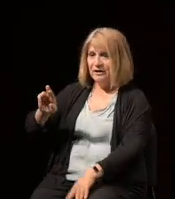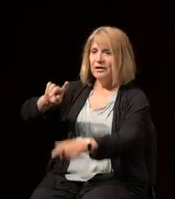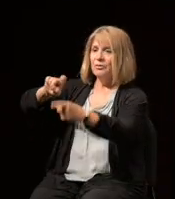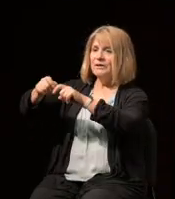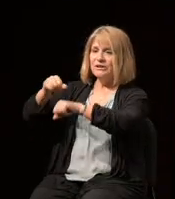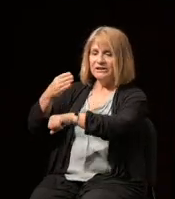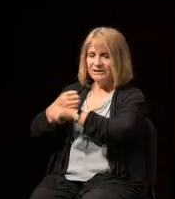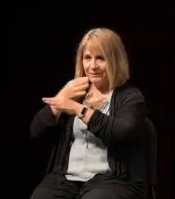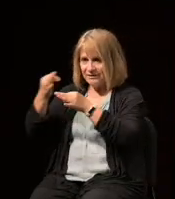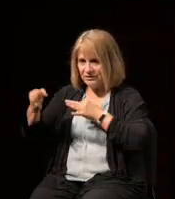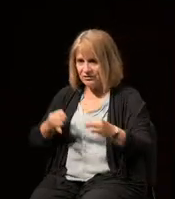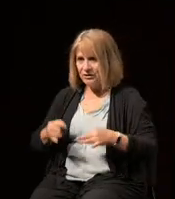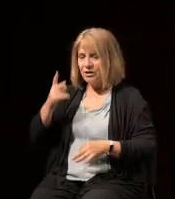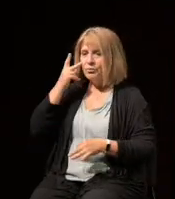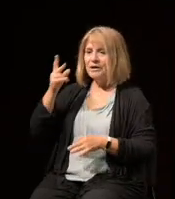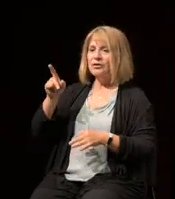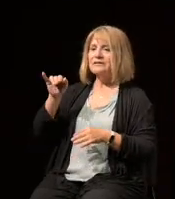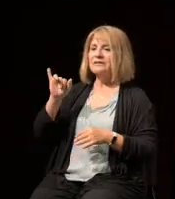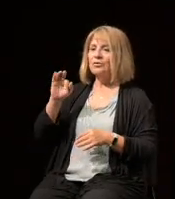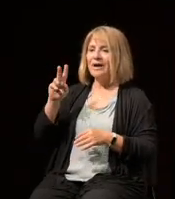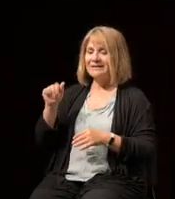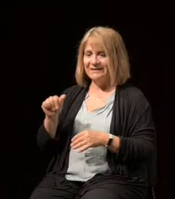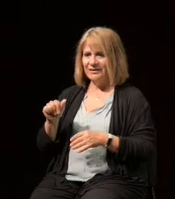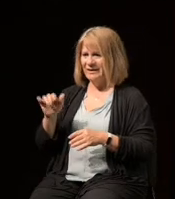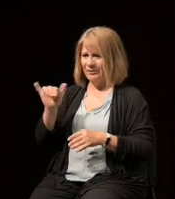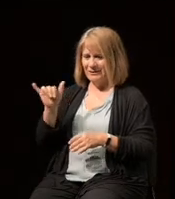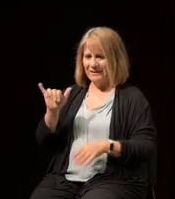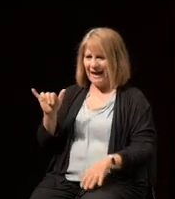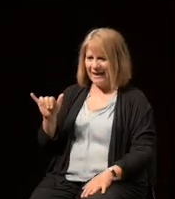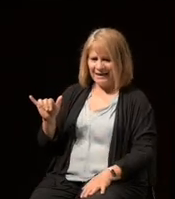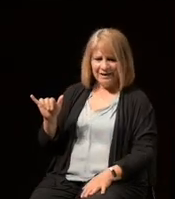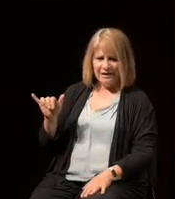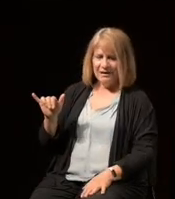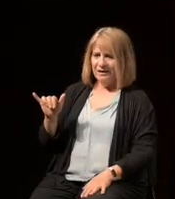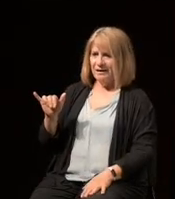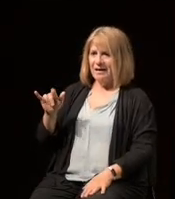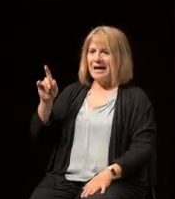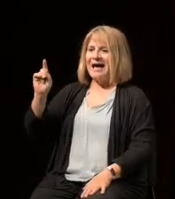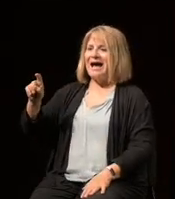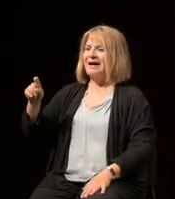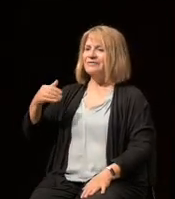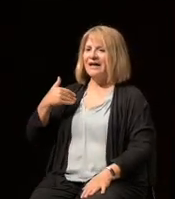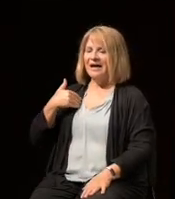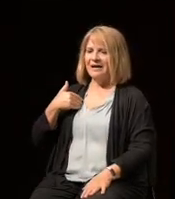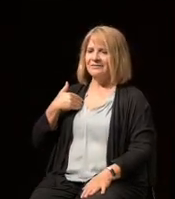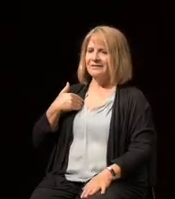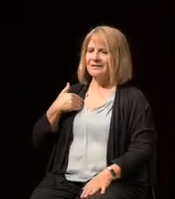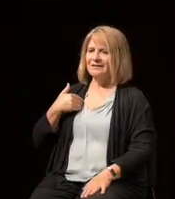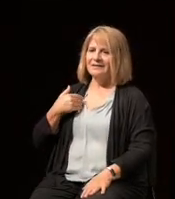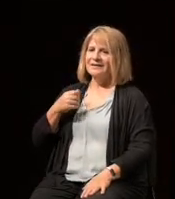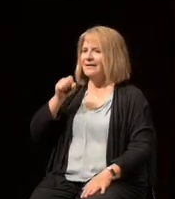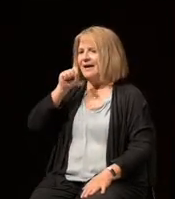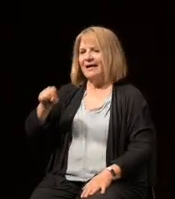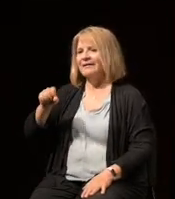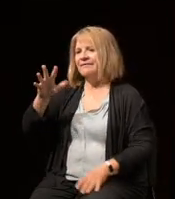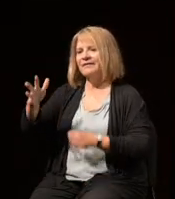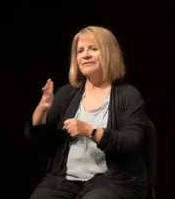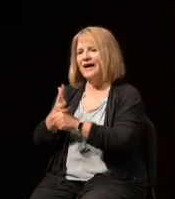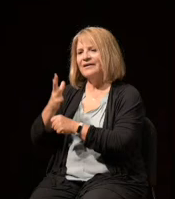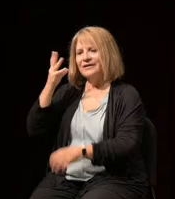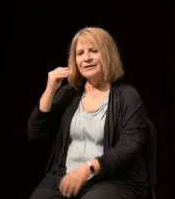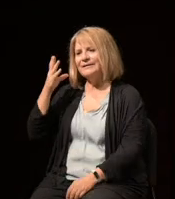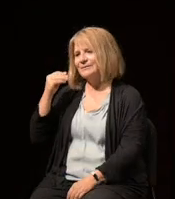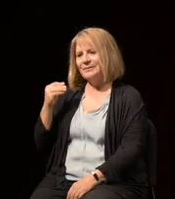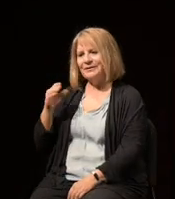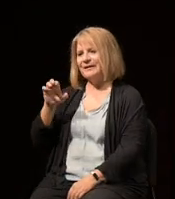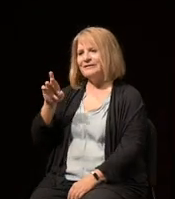descriptions. We looked at the criteria. And it was criteria like, you know, things like, you know, have to have, I love the 5-year experience criteria thing that you all were